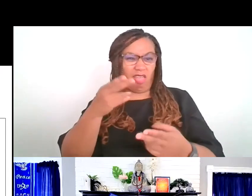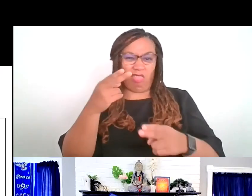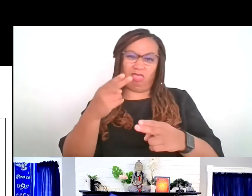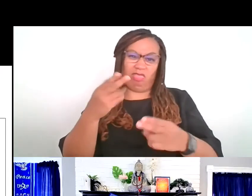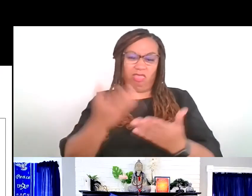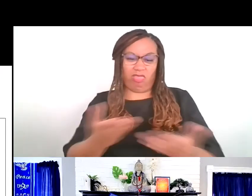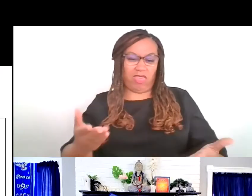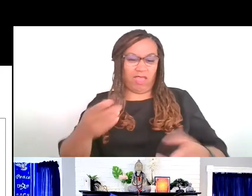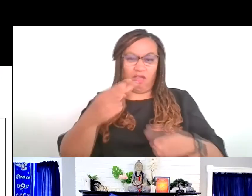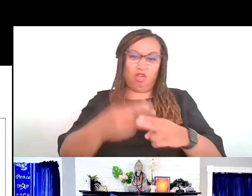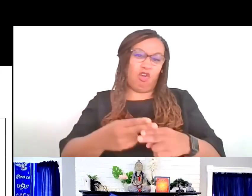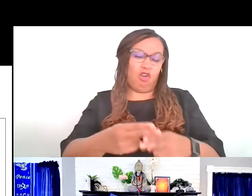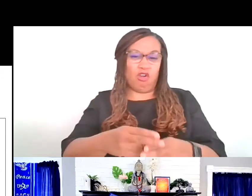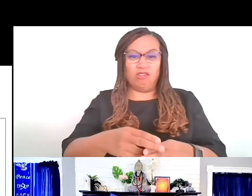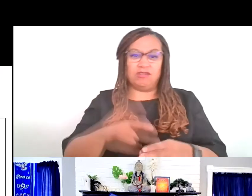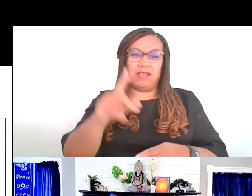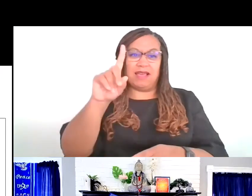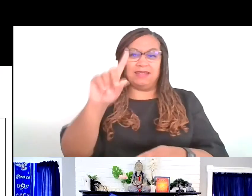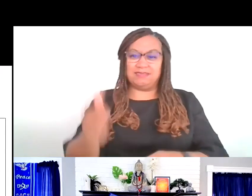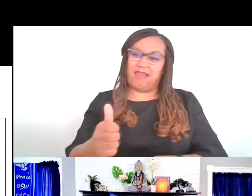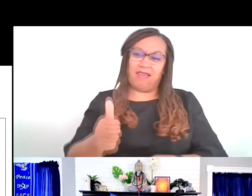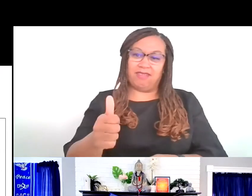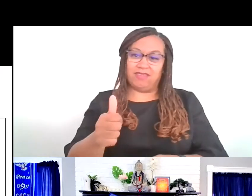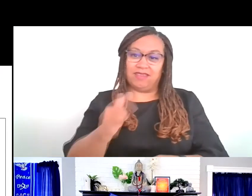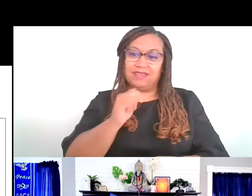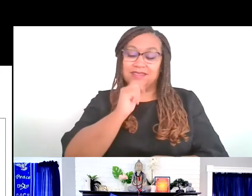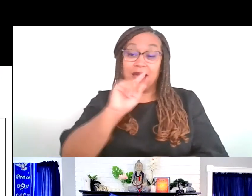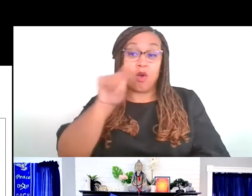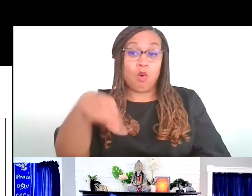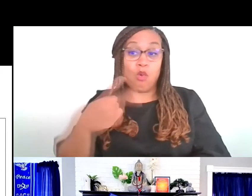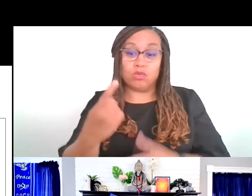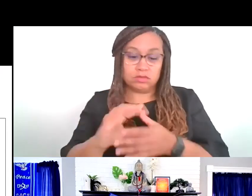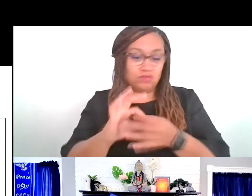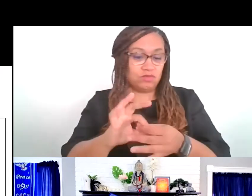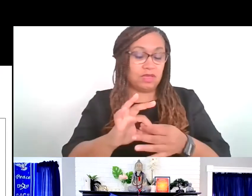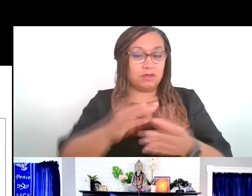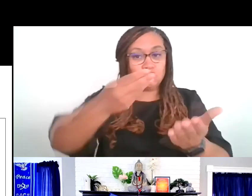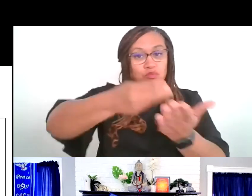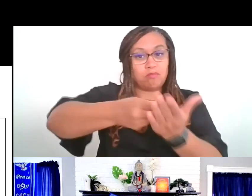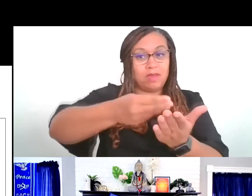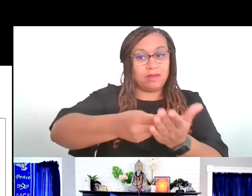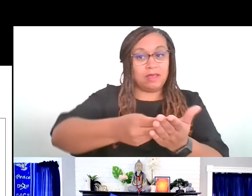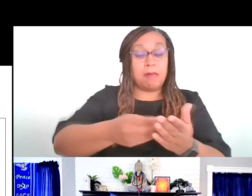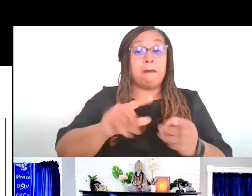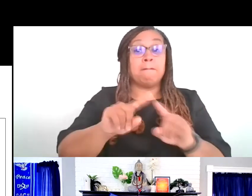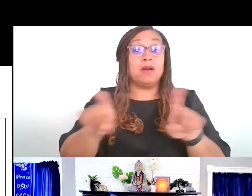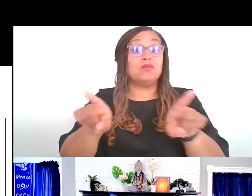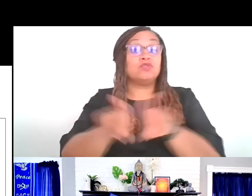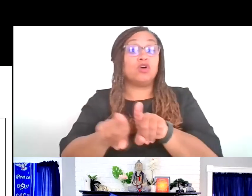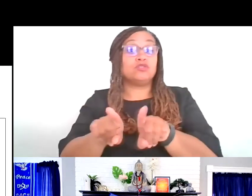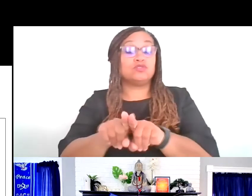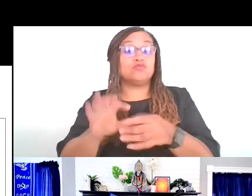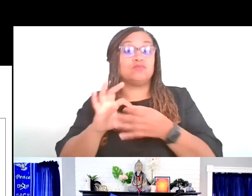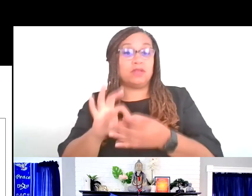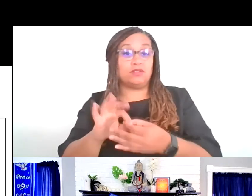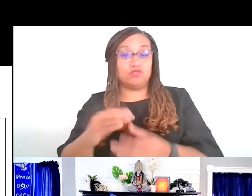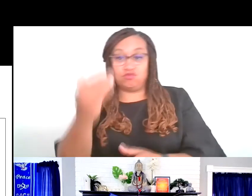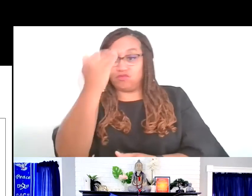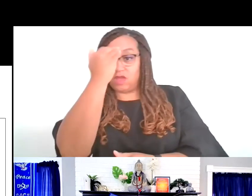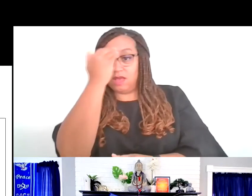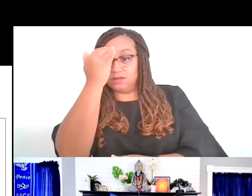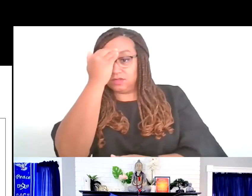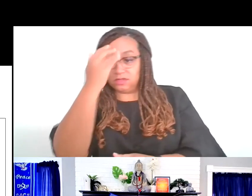tithing isn't just about dollars and cents. It's about our consciousness. It's about our health and